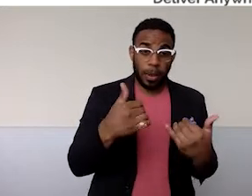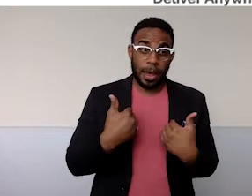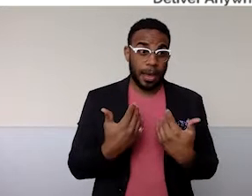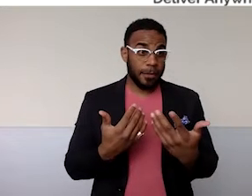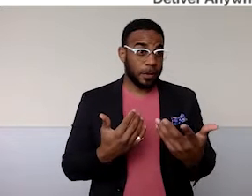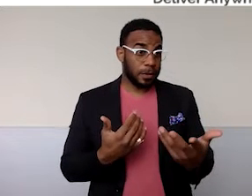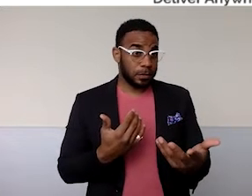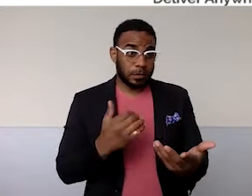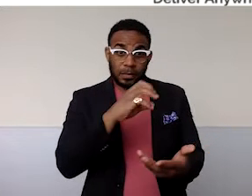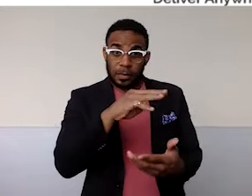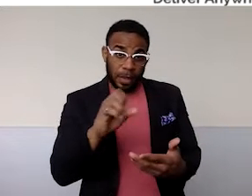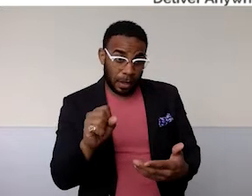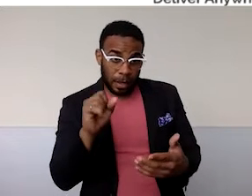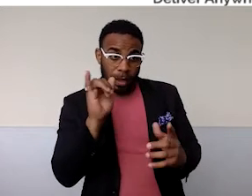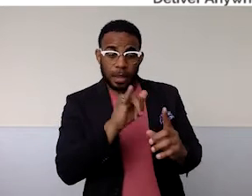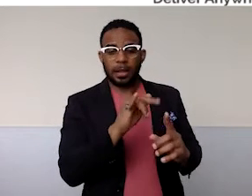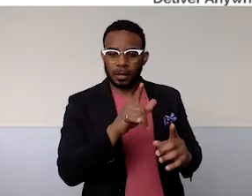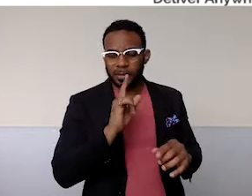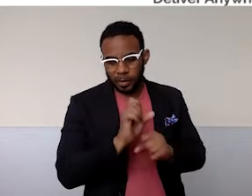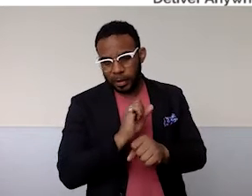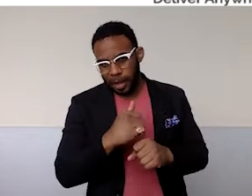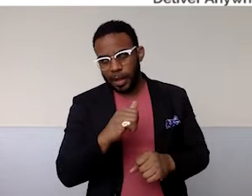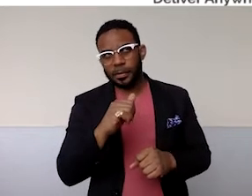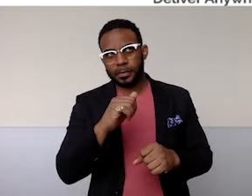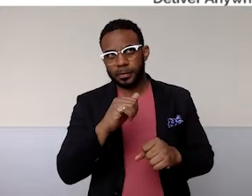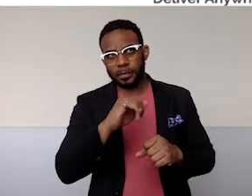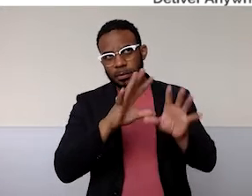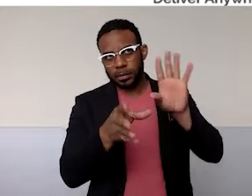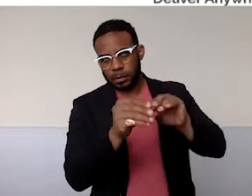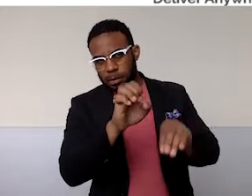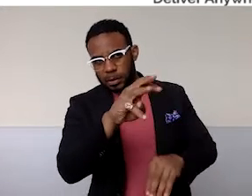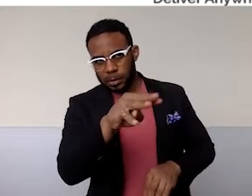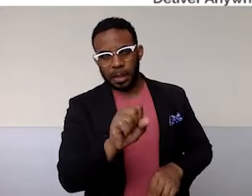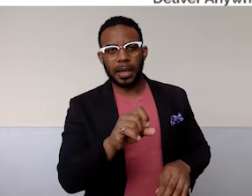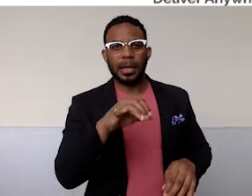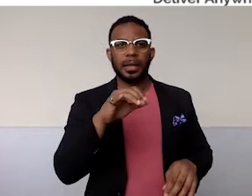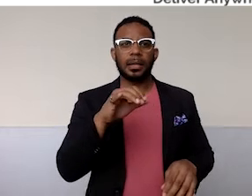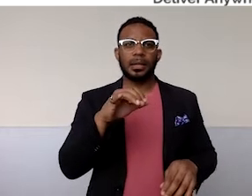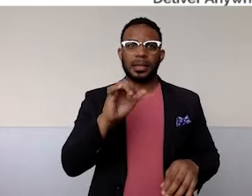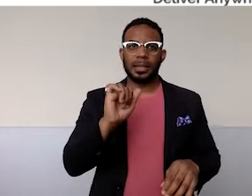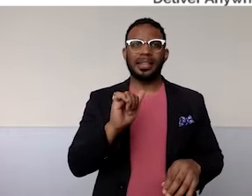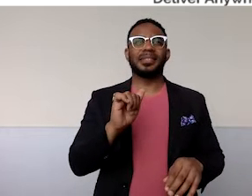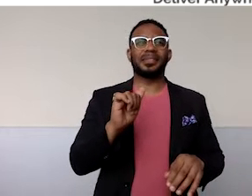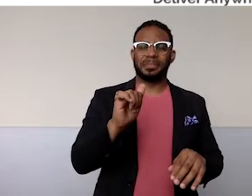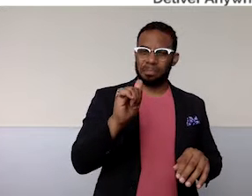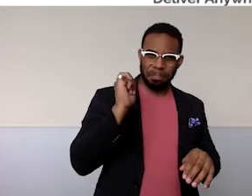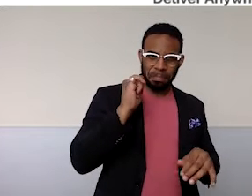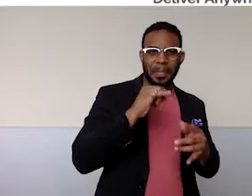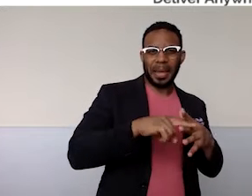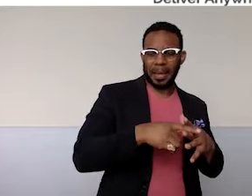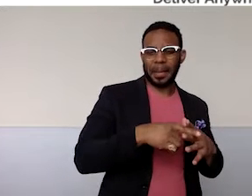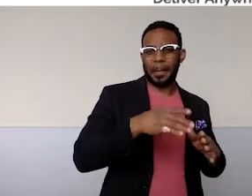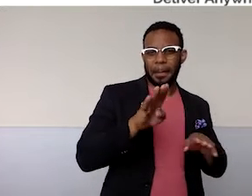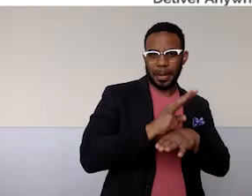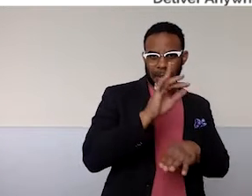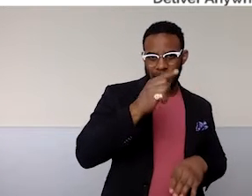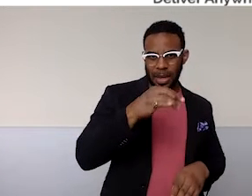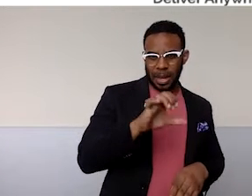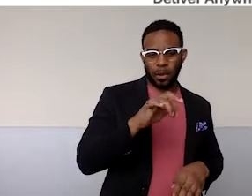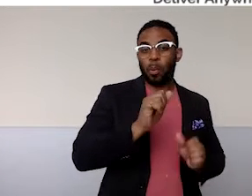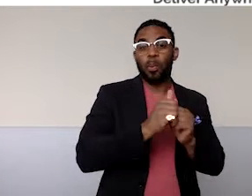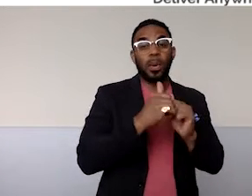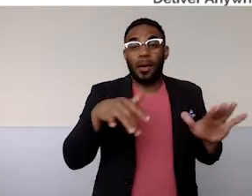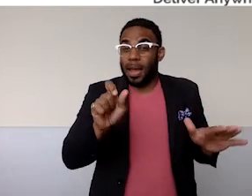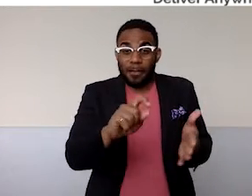have CMSs. You have your Headless CMS, which helps you with the backend business logic without really having to